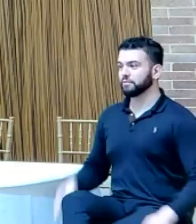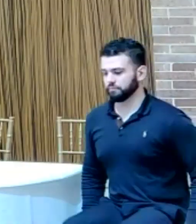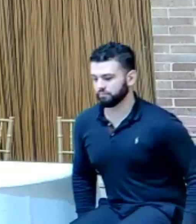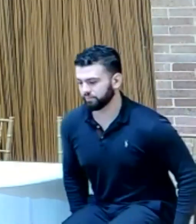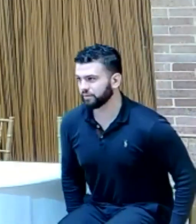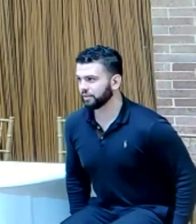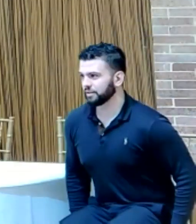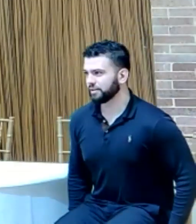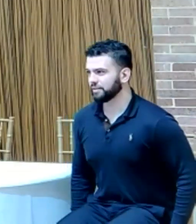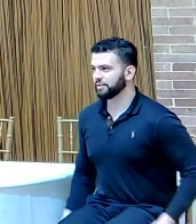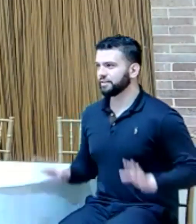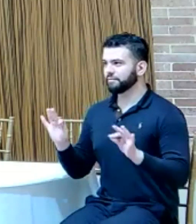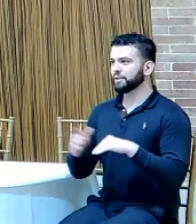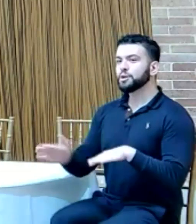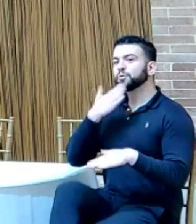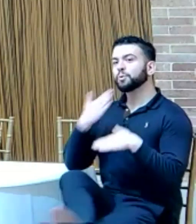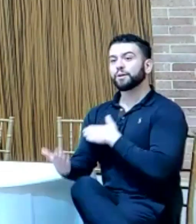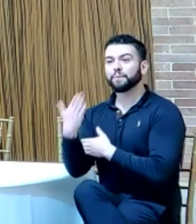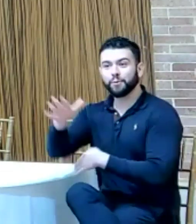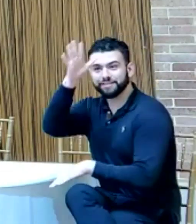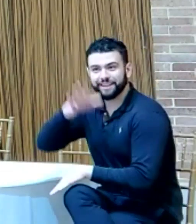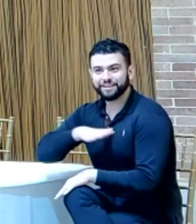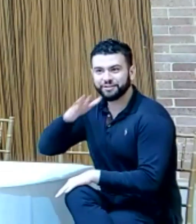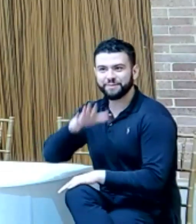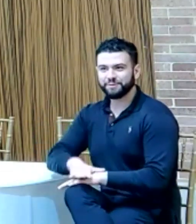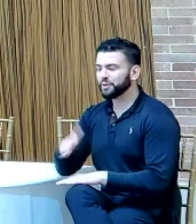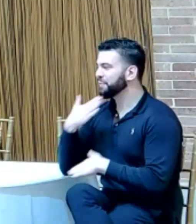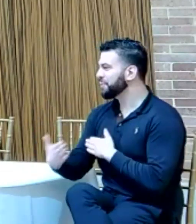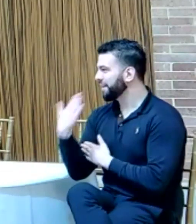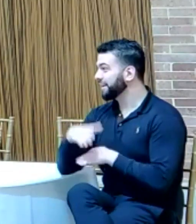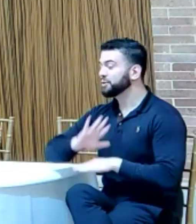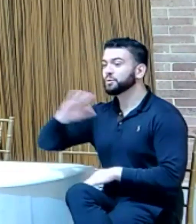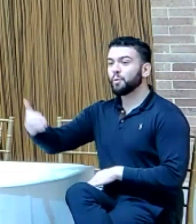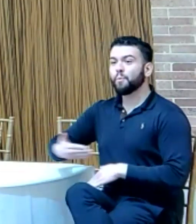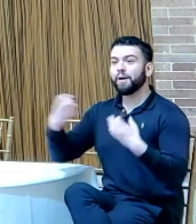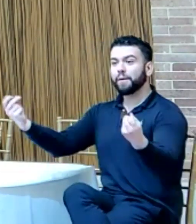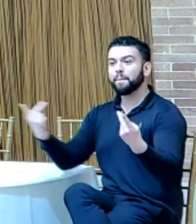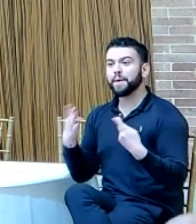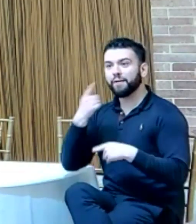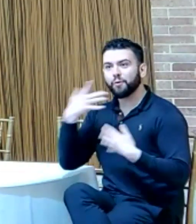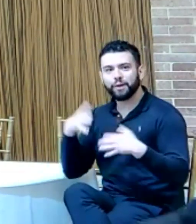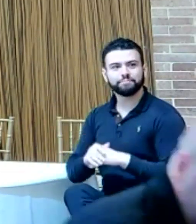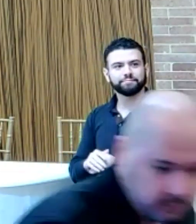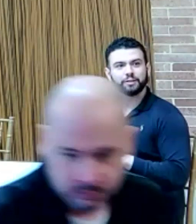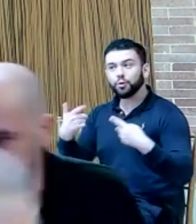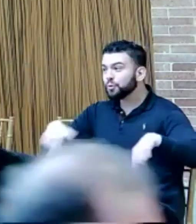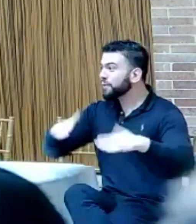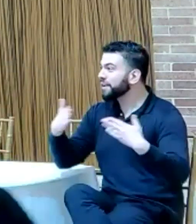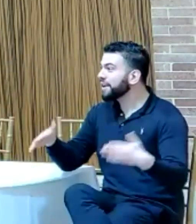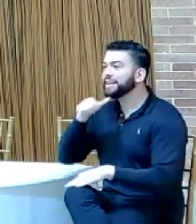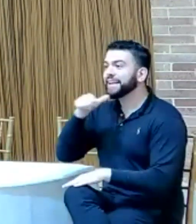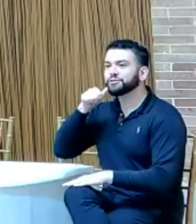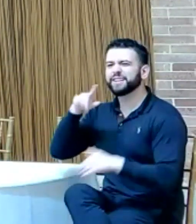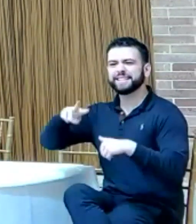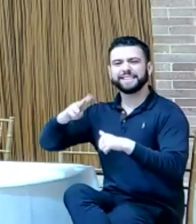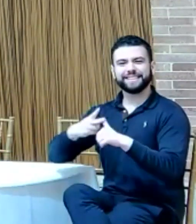good morning ladies and gentlemen and what thank you welcome back for those of you who are here yesterday today